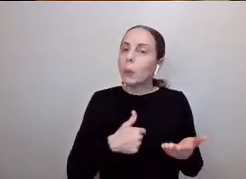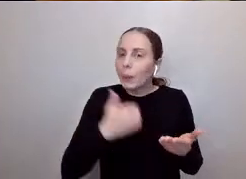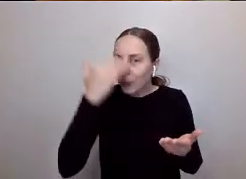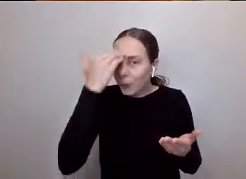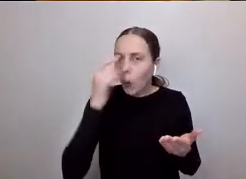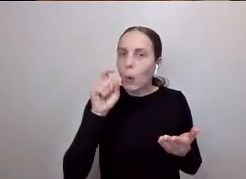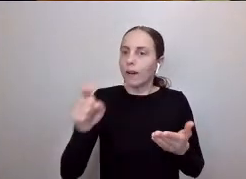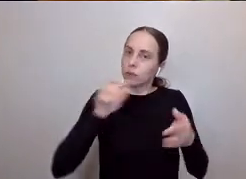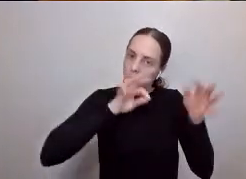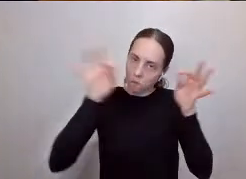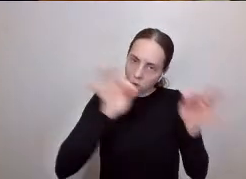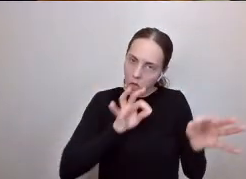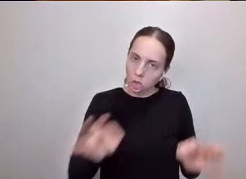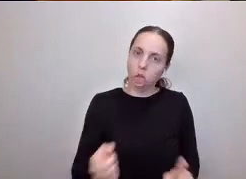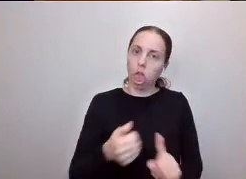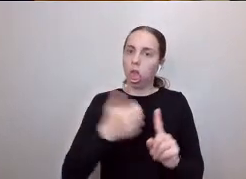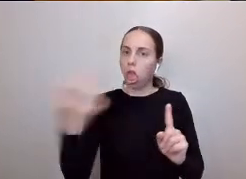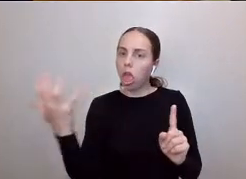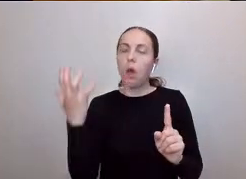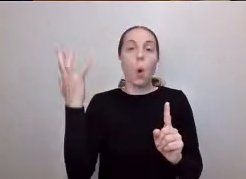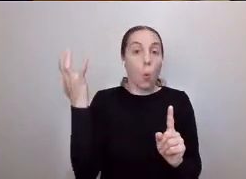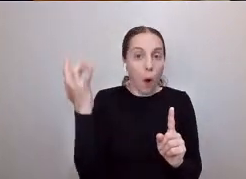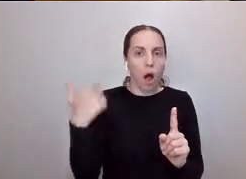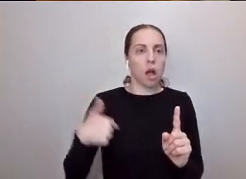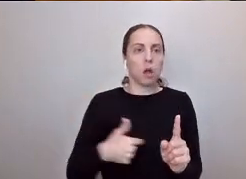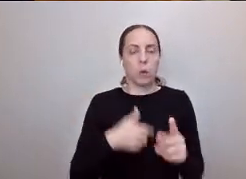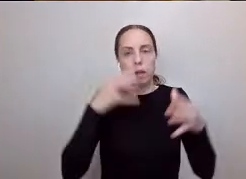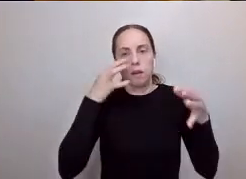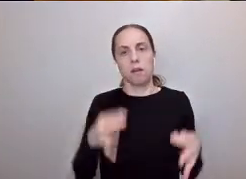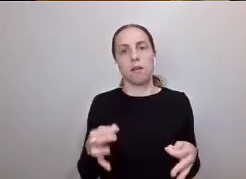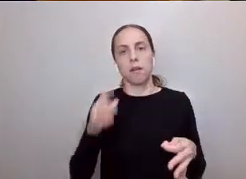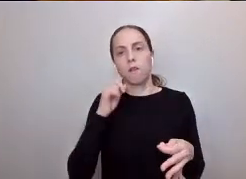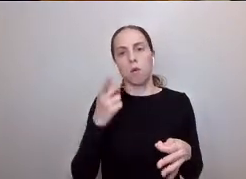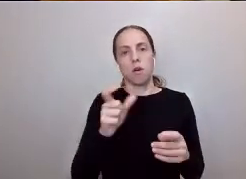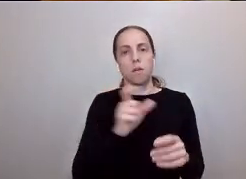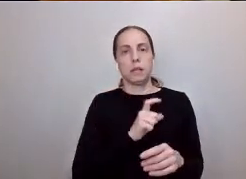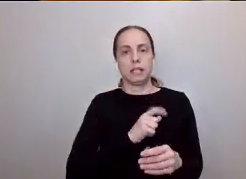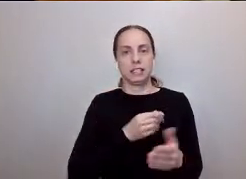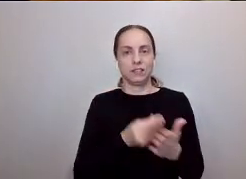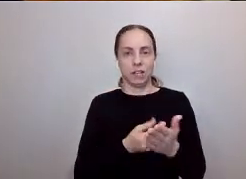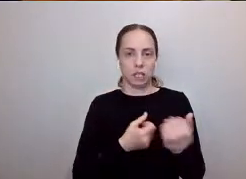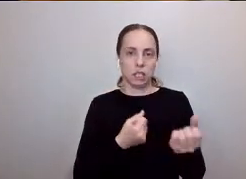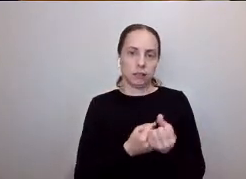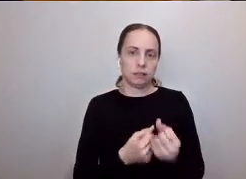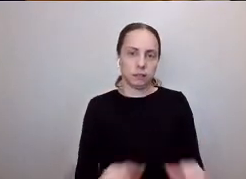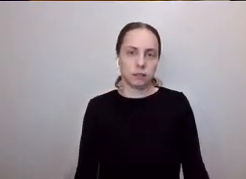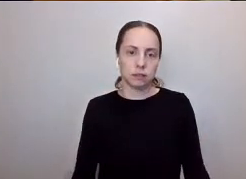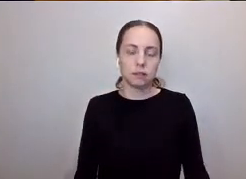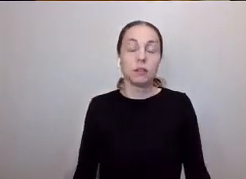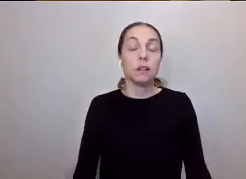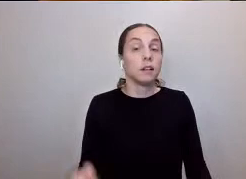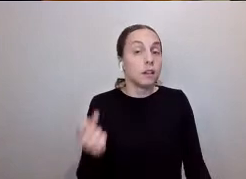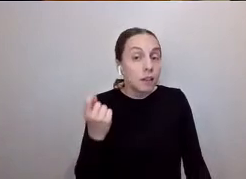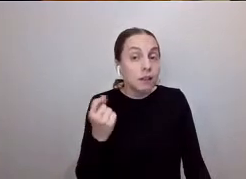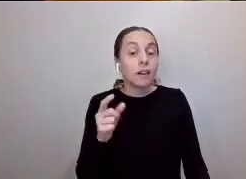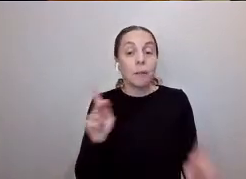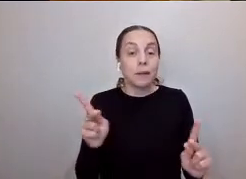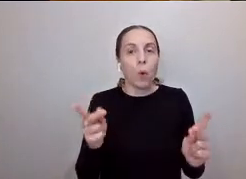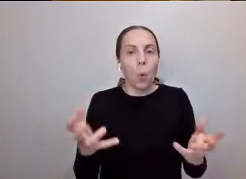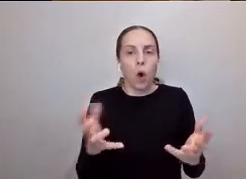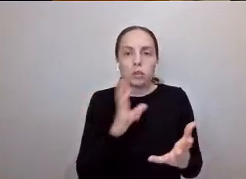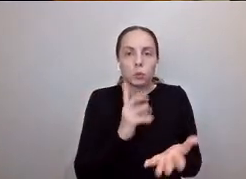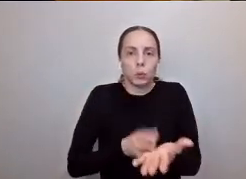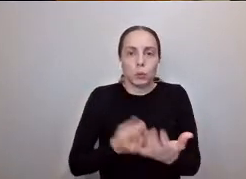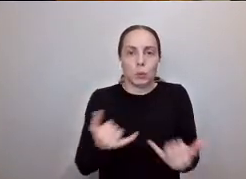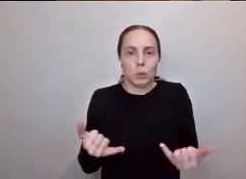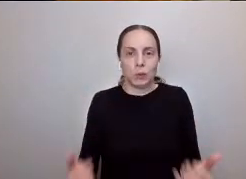have, because it is what the public wants to talk about right now. And so there is really not any added flexibility to having an